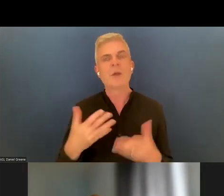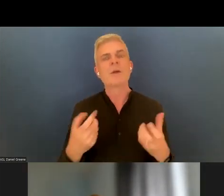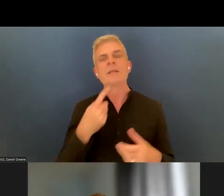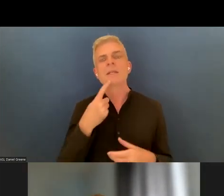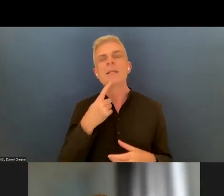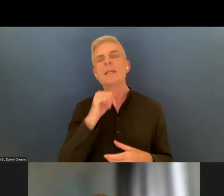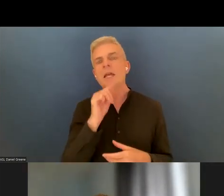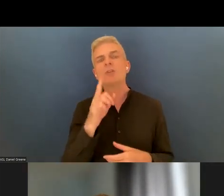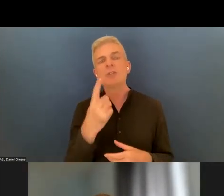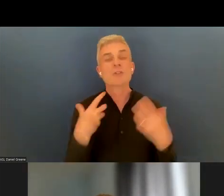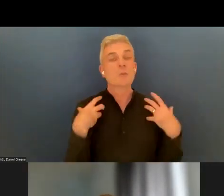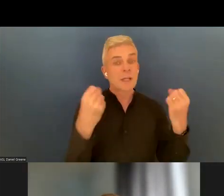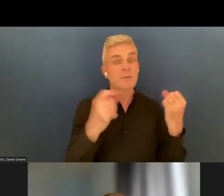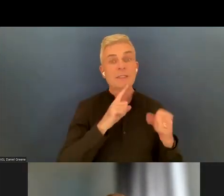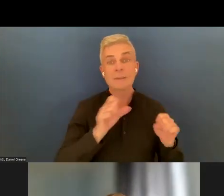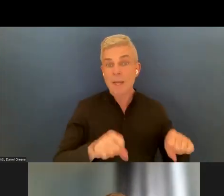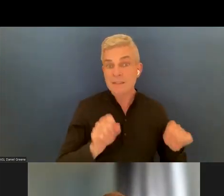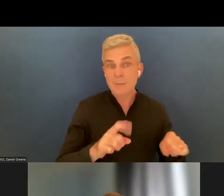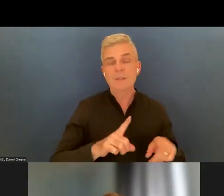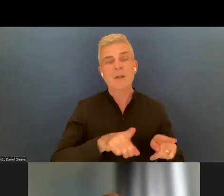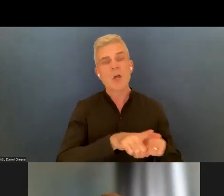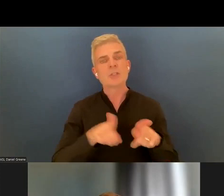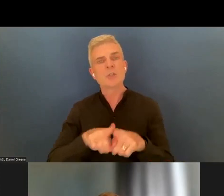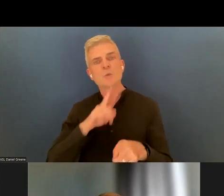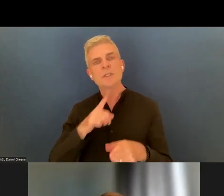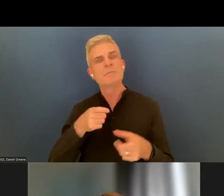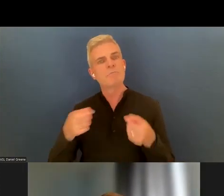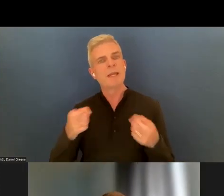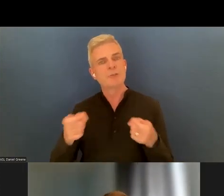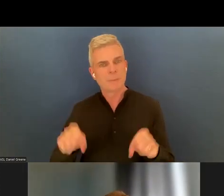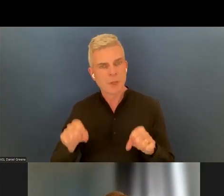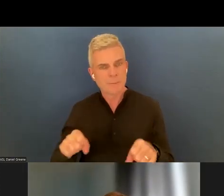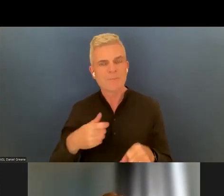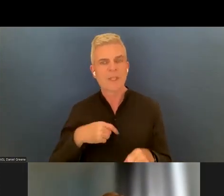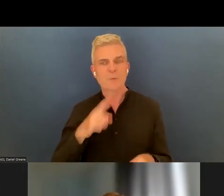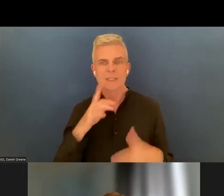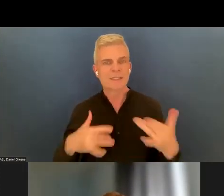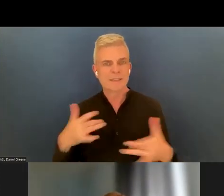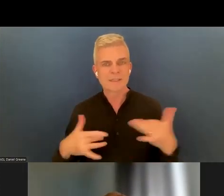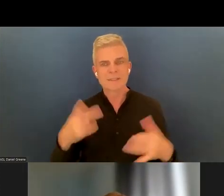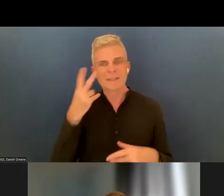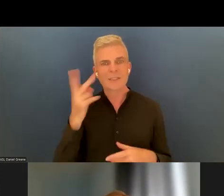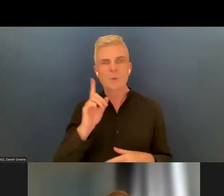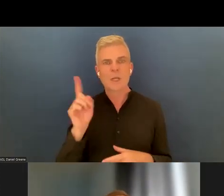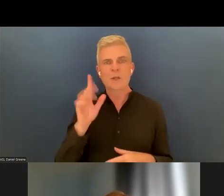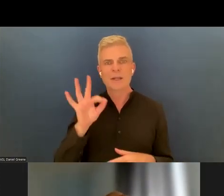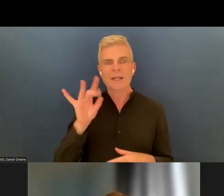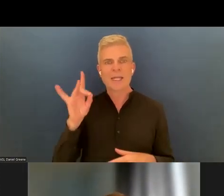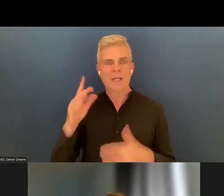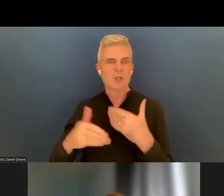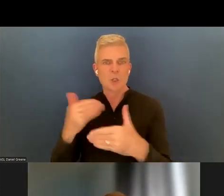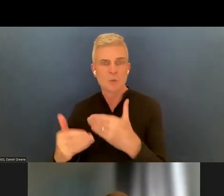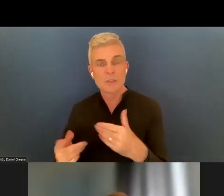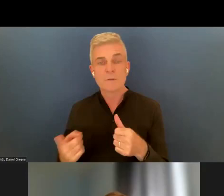is recovery possible, it's very manageable. I'm super excited to see where 988 goes. When it first came out,